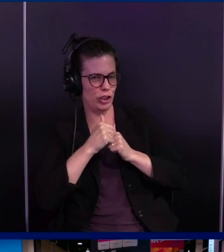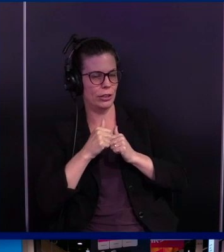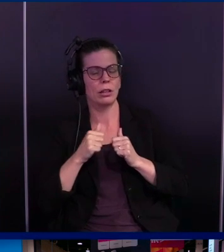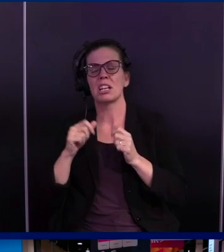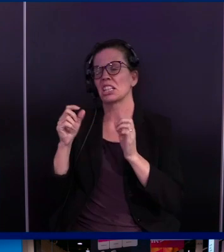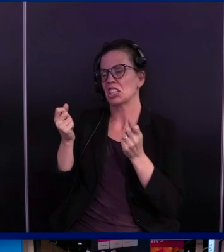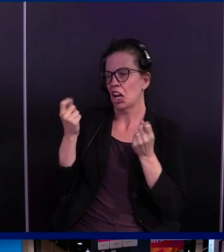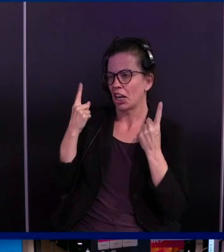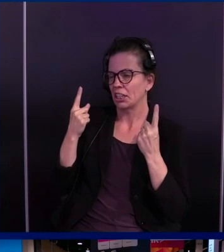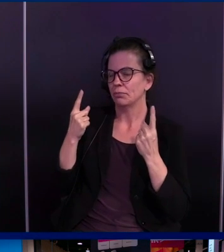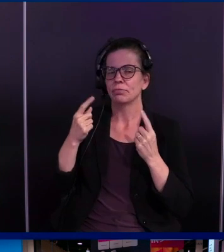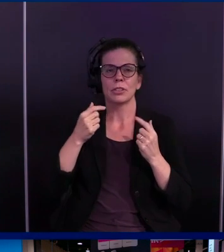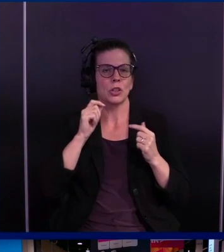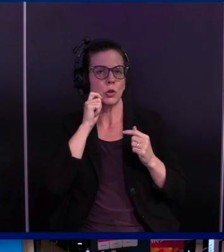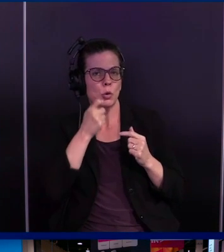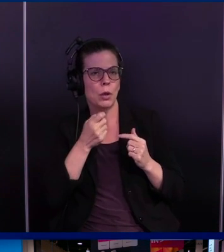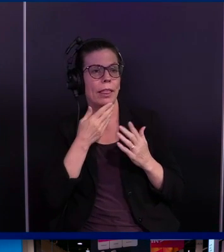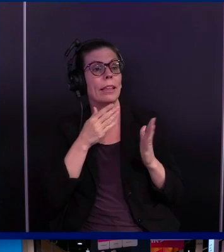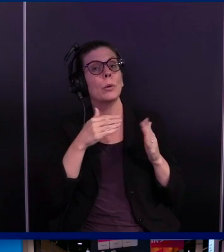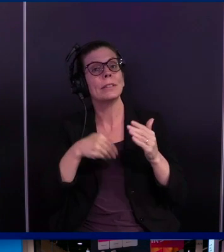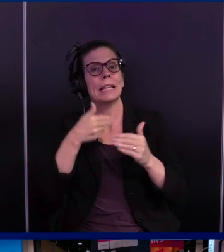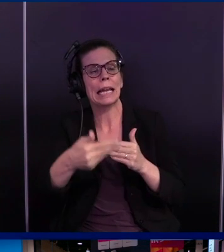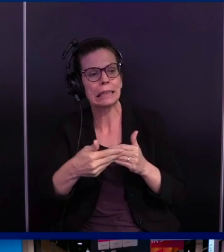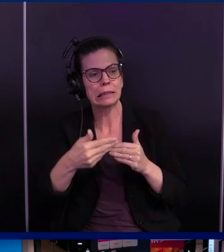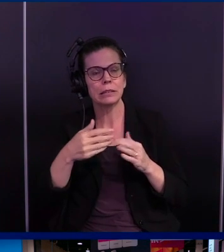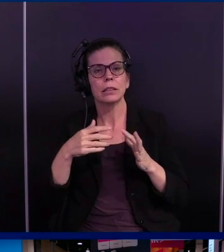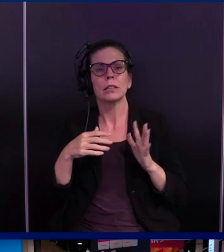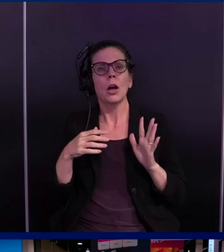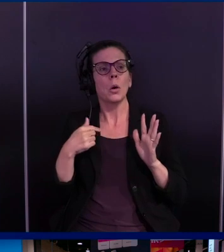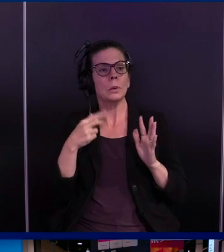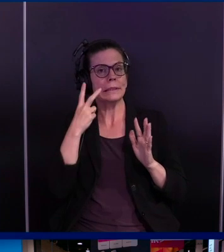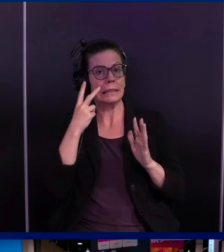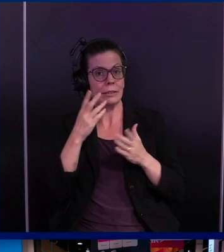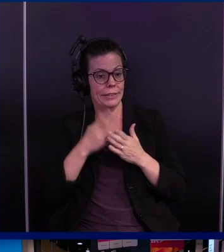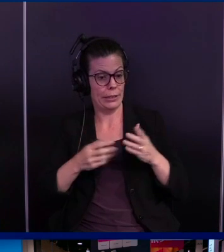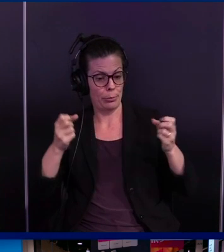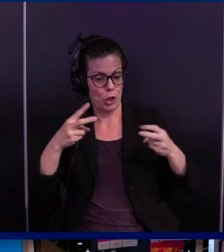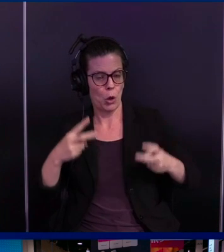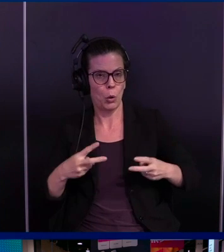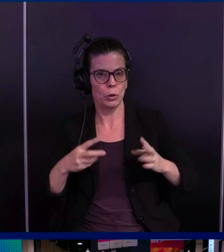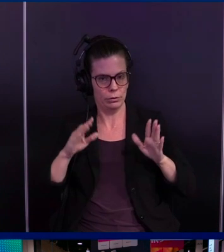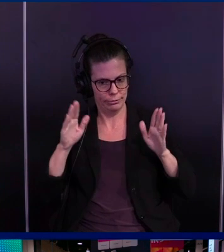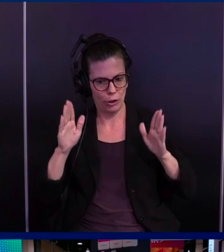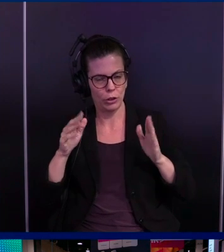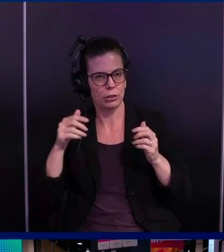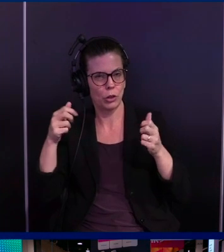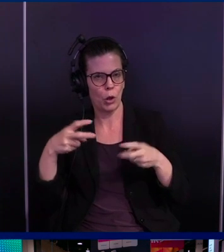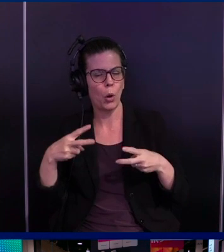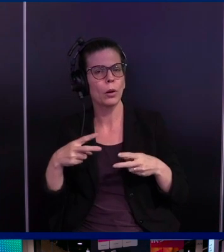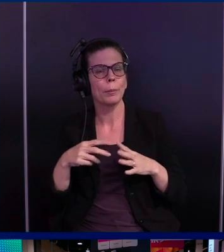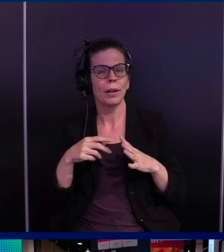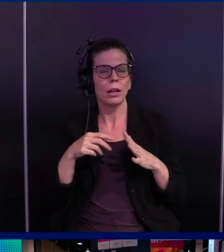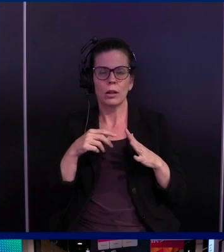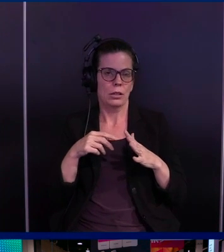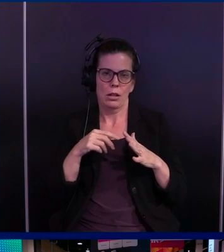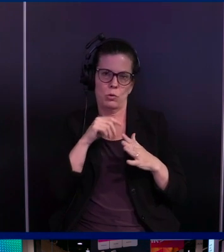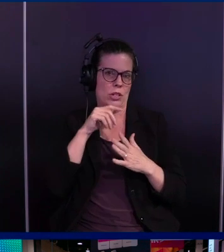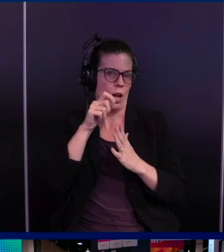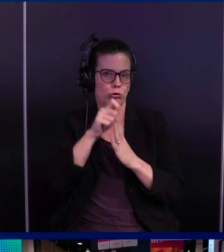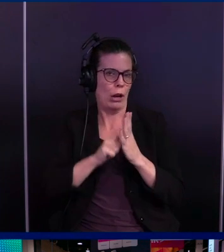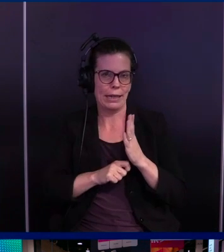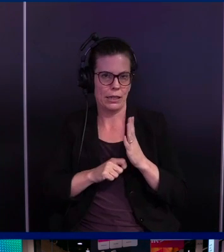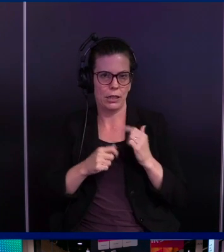Sweet. So moving over to the next step here, we can see that we have some code, speaking of code, but we're not writing this